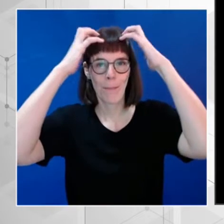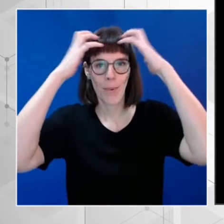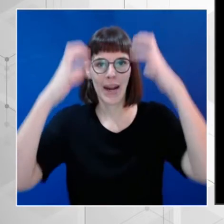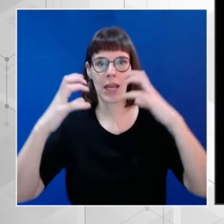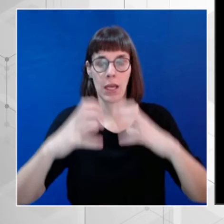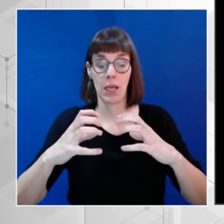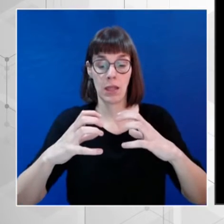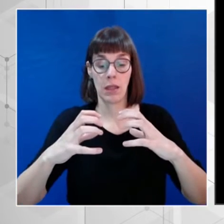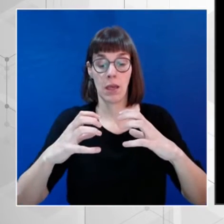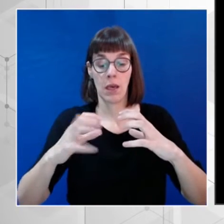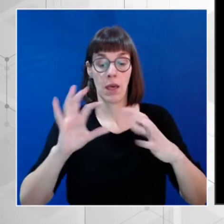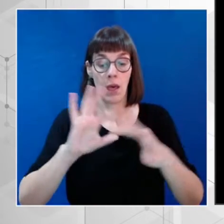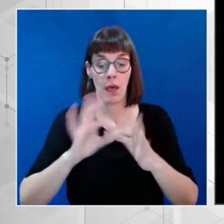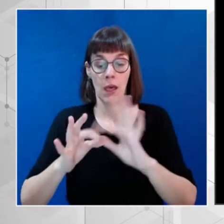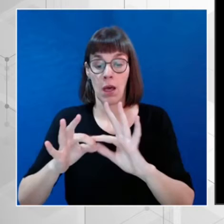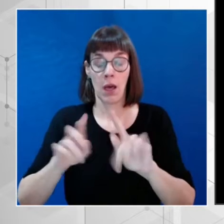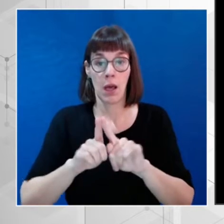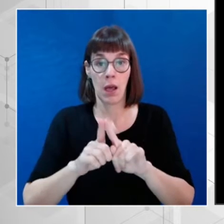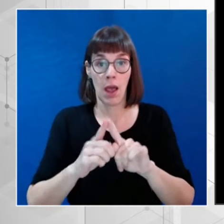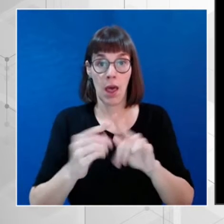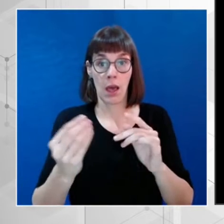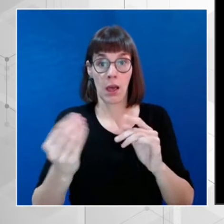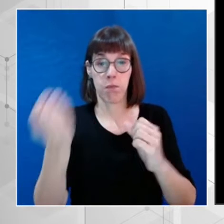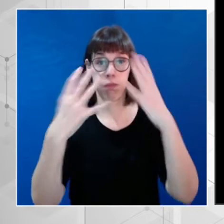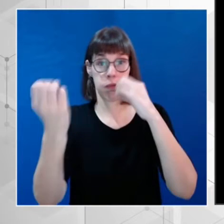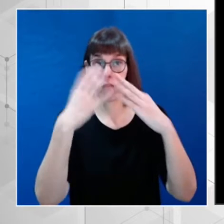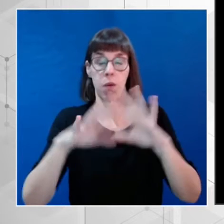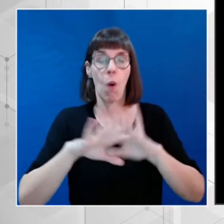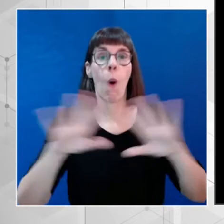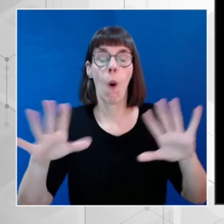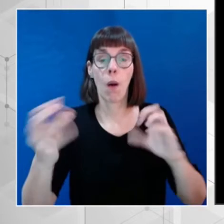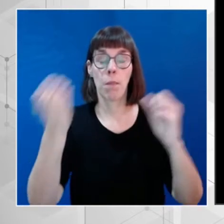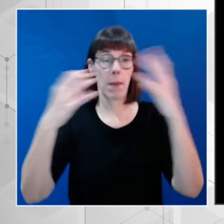stimuli. Trust me on this, it's not always fun.